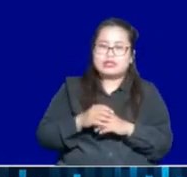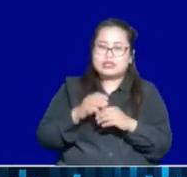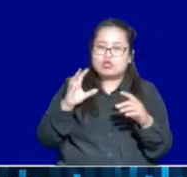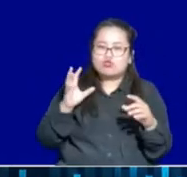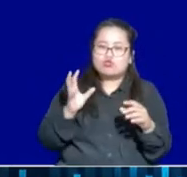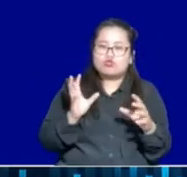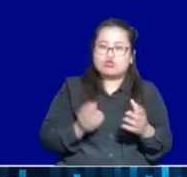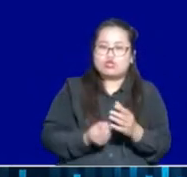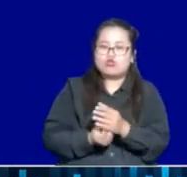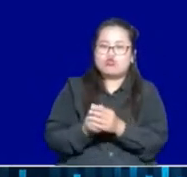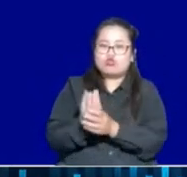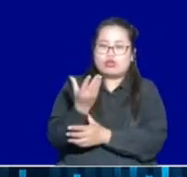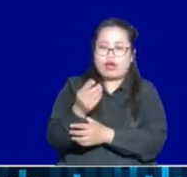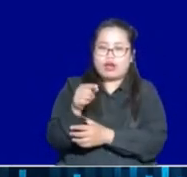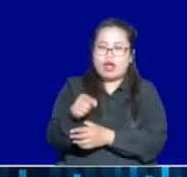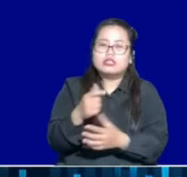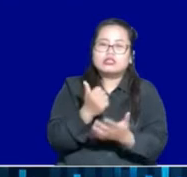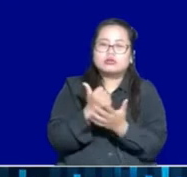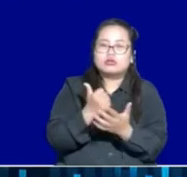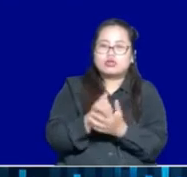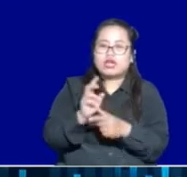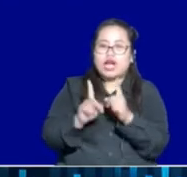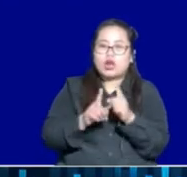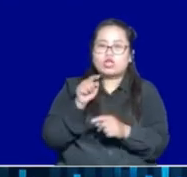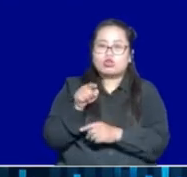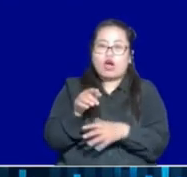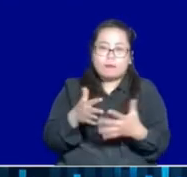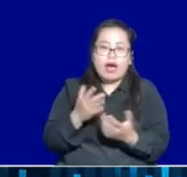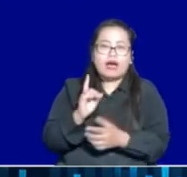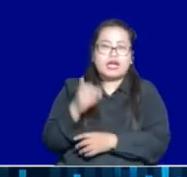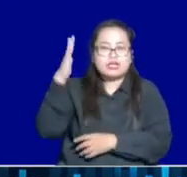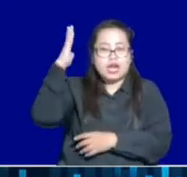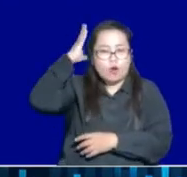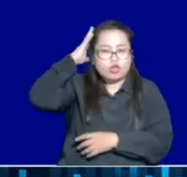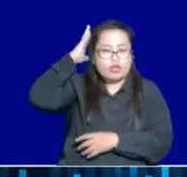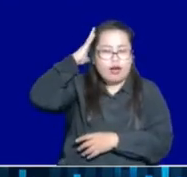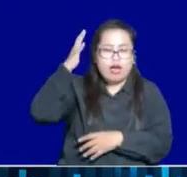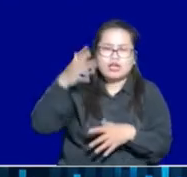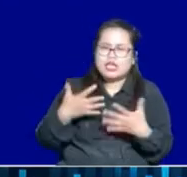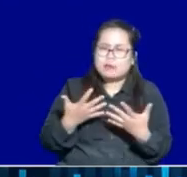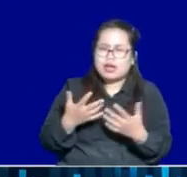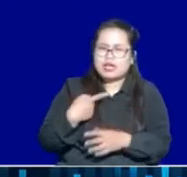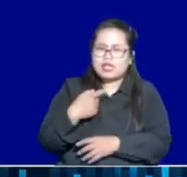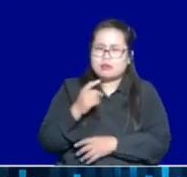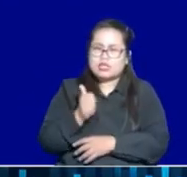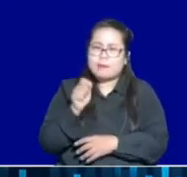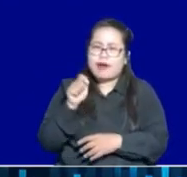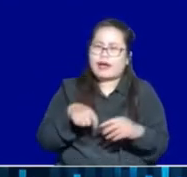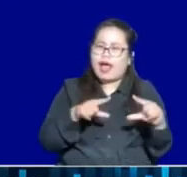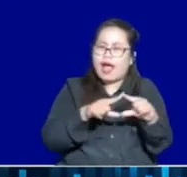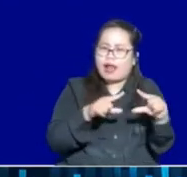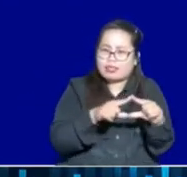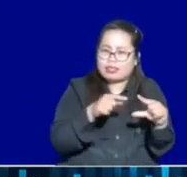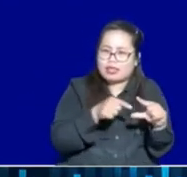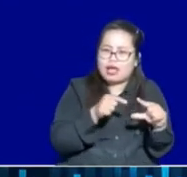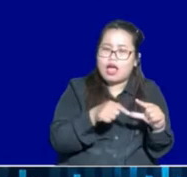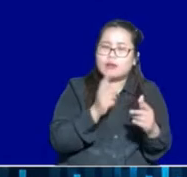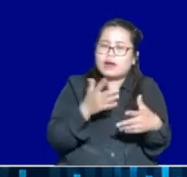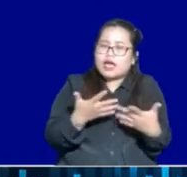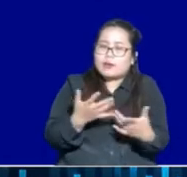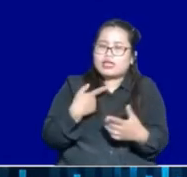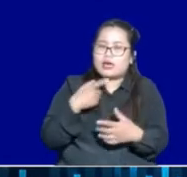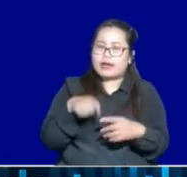in your brain in order to use the tool. You just need to have it in the tool. So it's knowledge that is embodied in tools